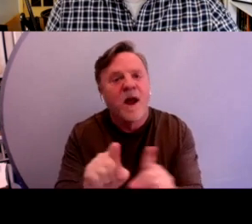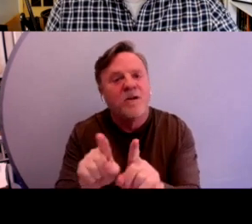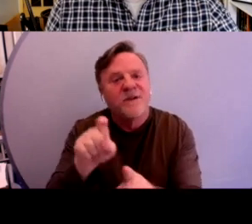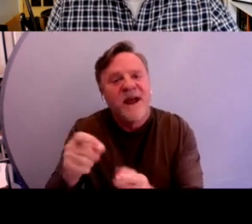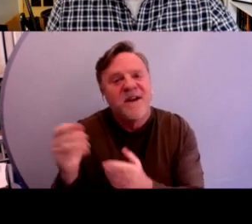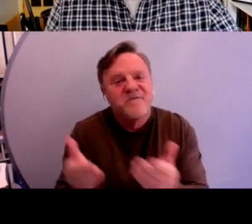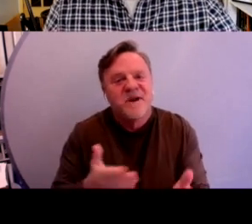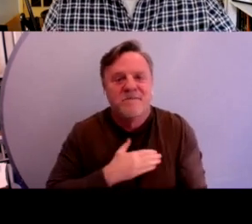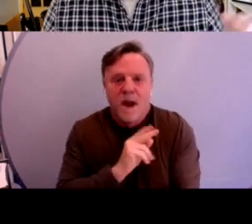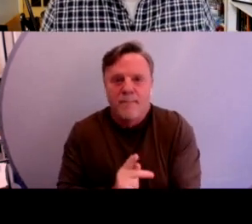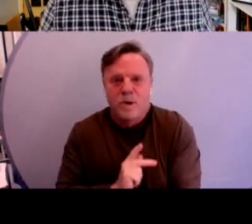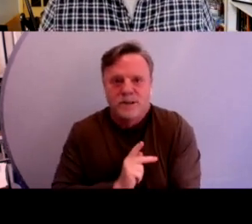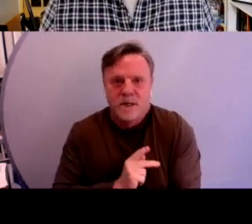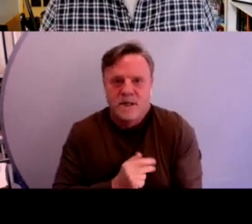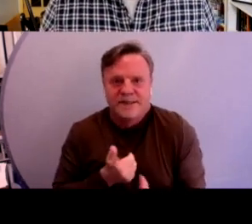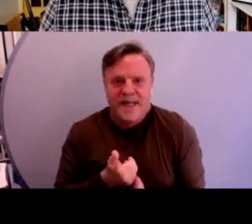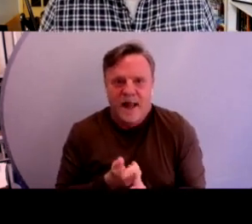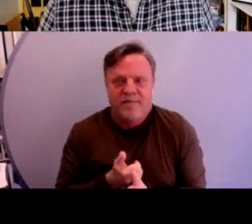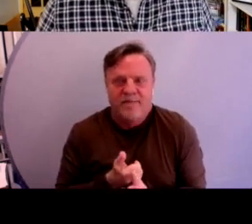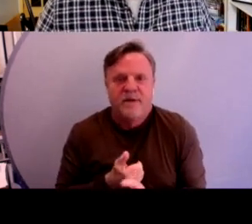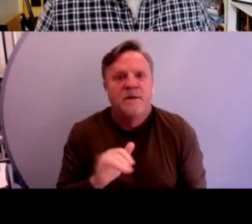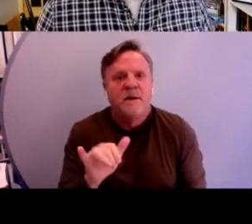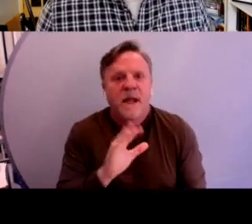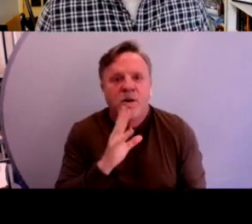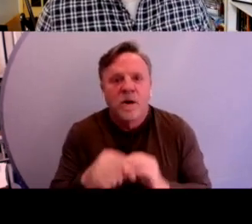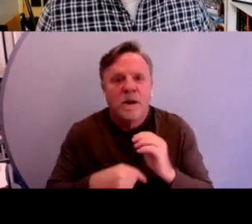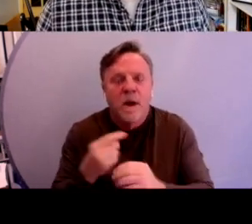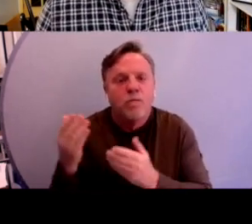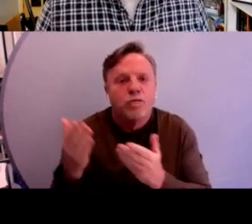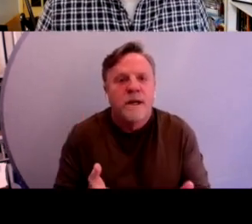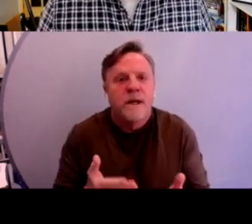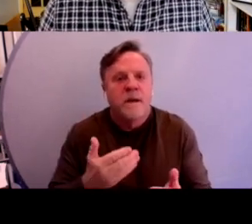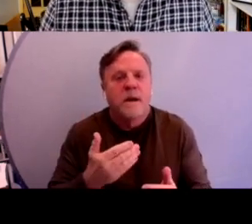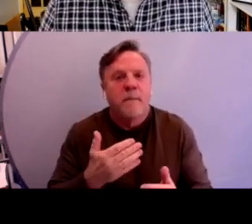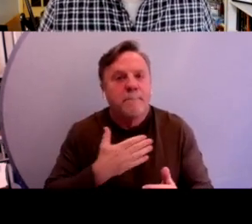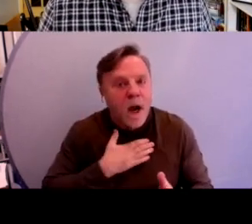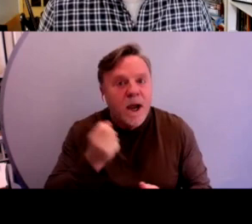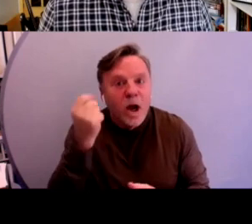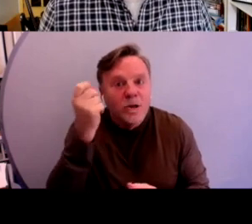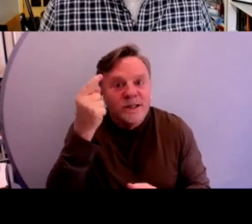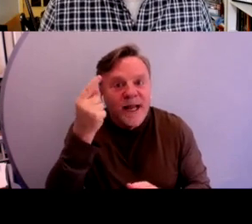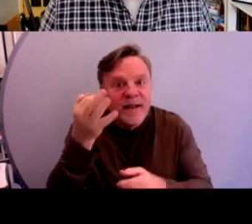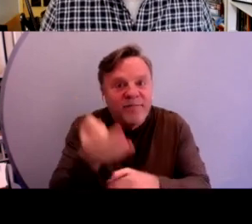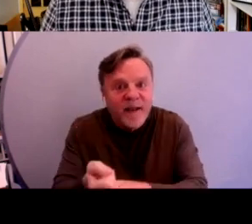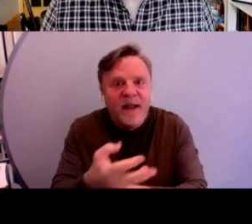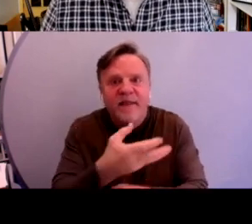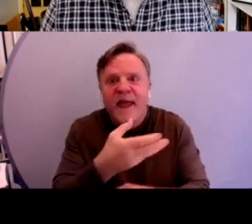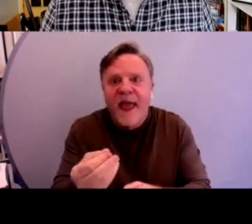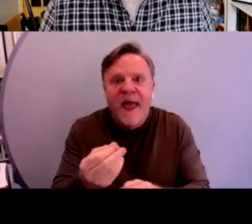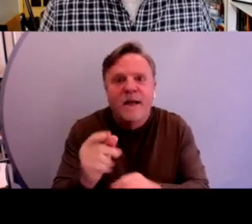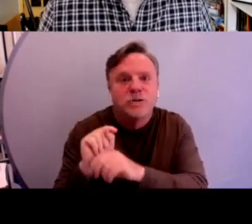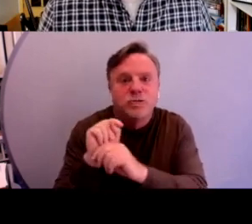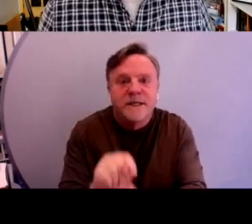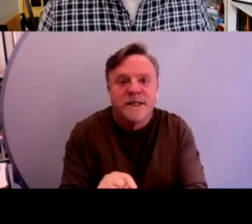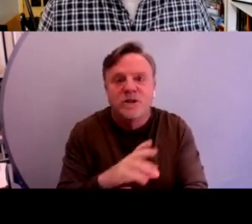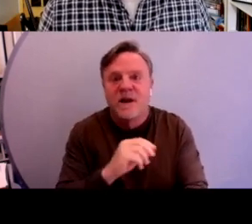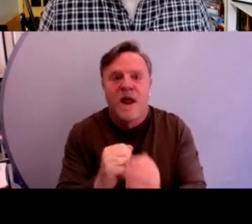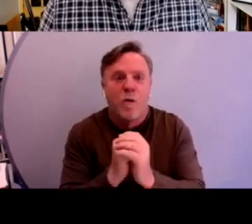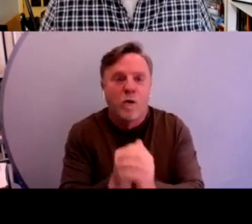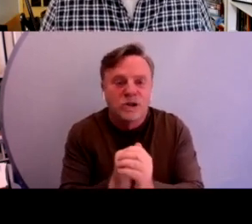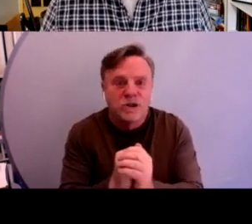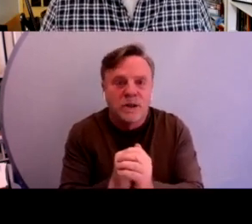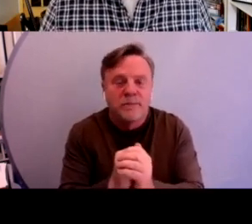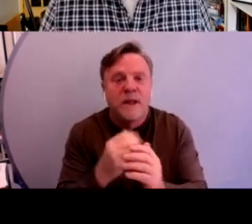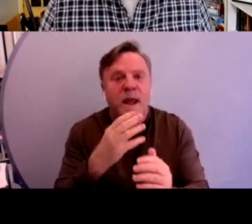my personal self into it. Like I talked about, bringing my understanding of faith and tradition and worship and